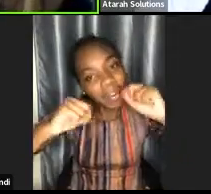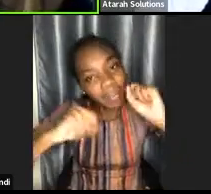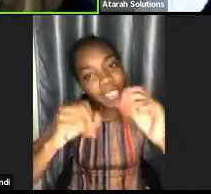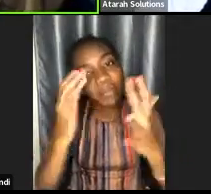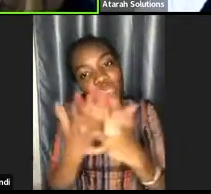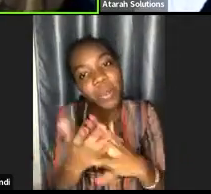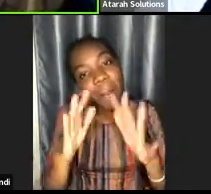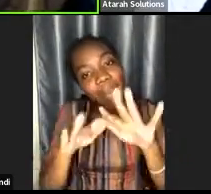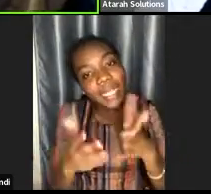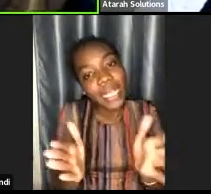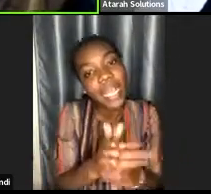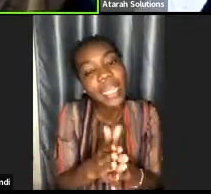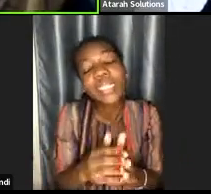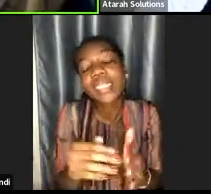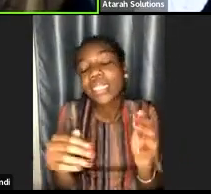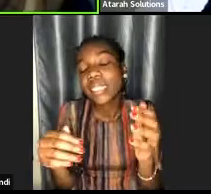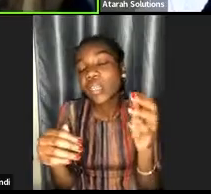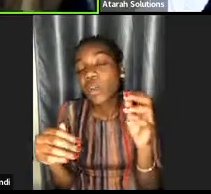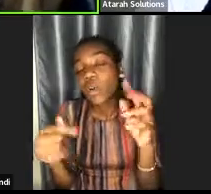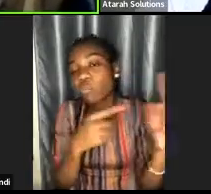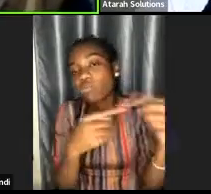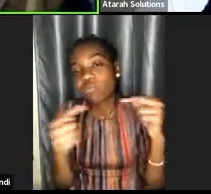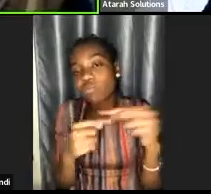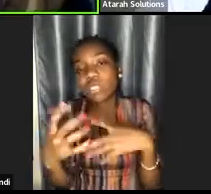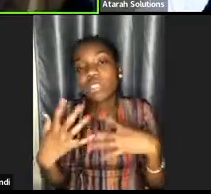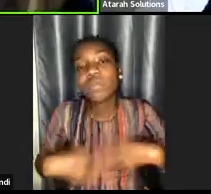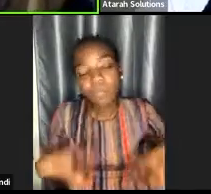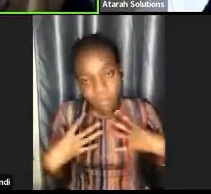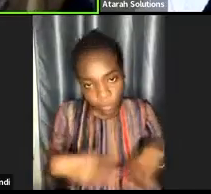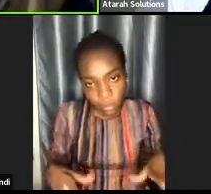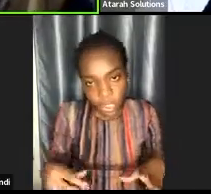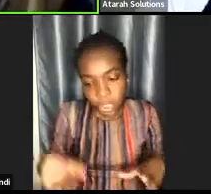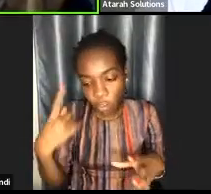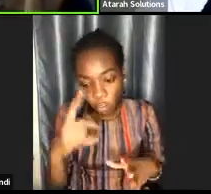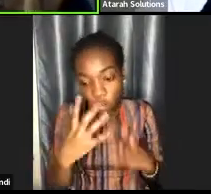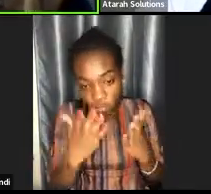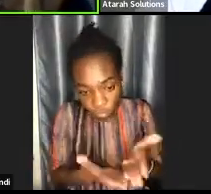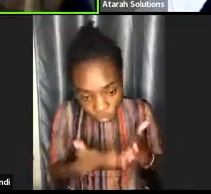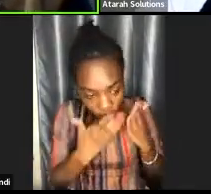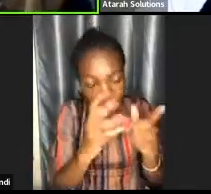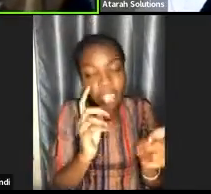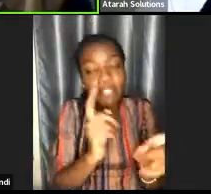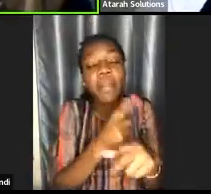in dispute to submit their dispute to a different process.